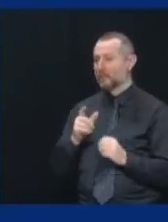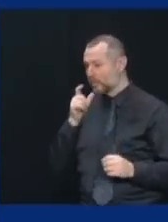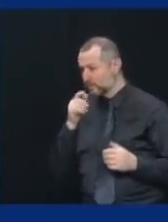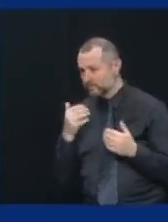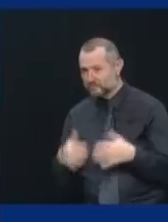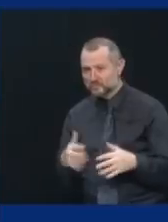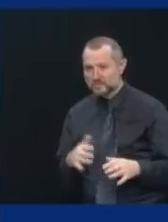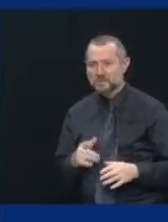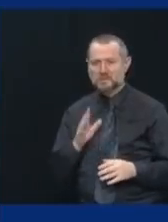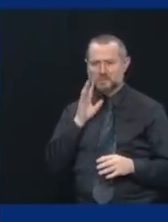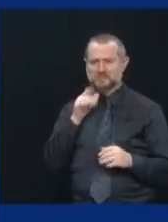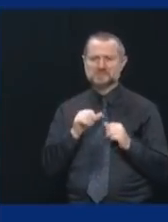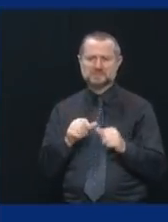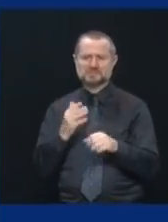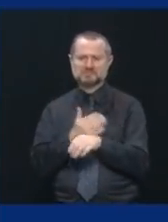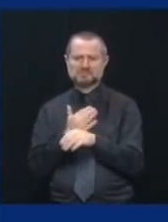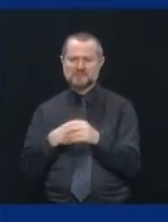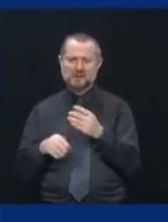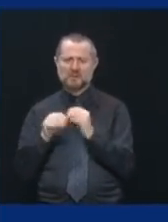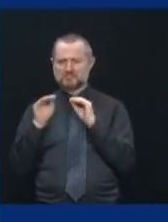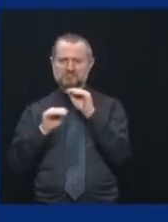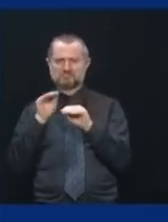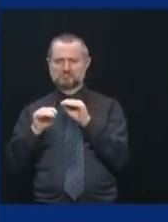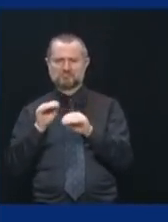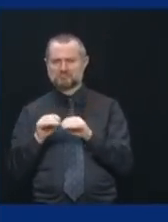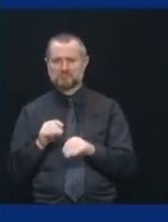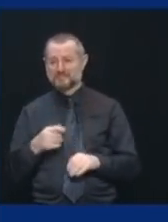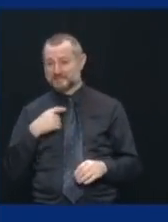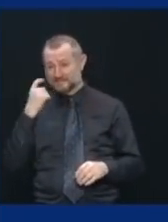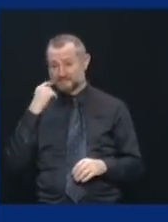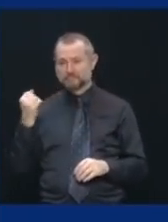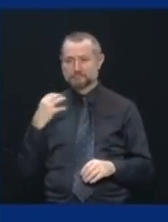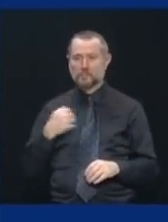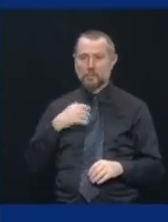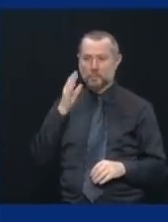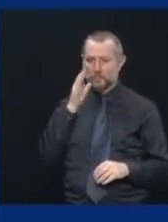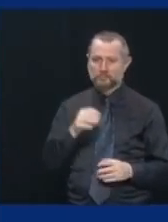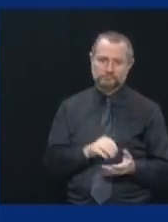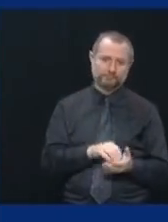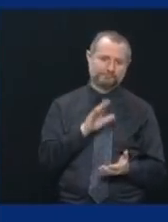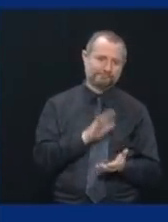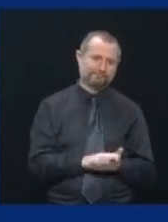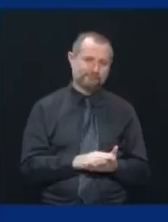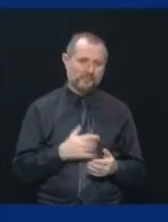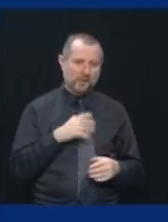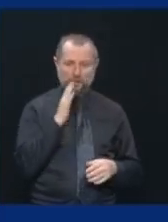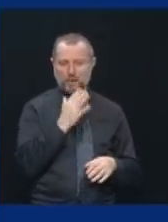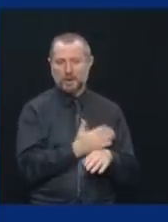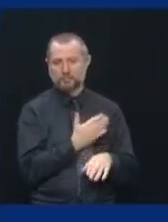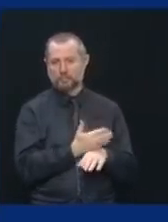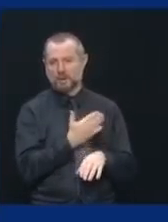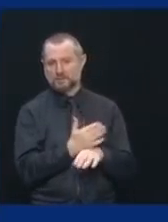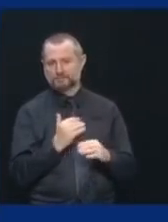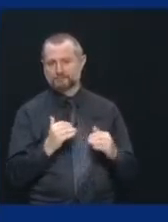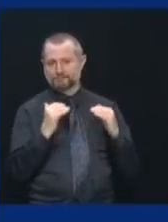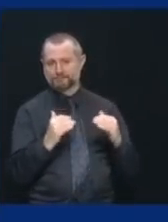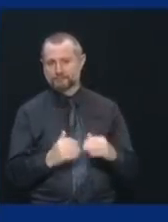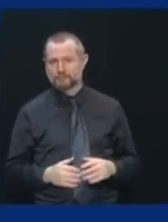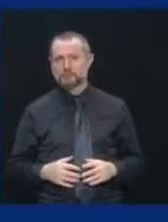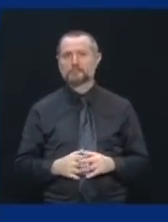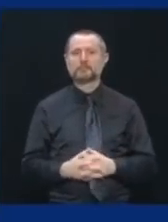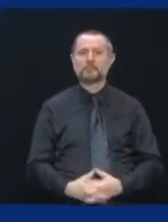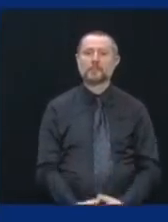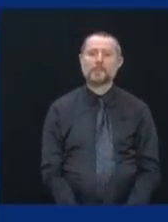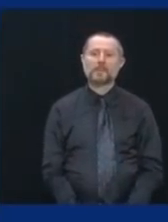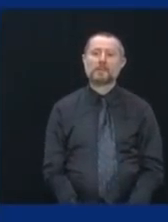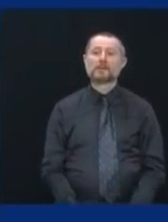will continue to build that out. I will take back those specific ones today, and I'll see how quickly we can get them updated on the website. Thank